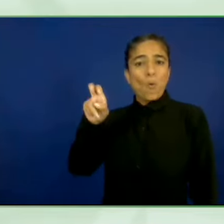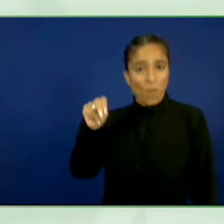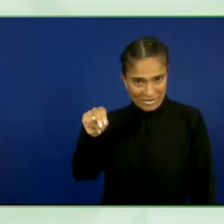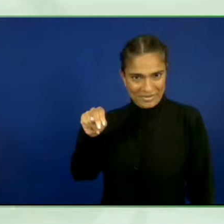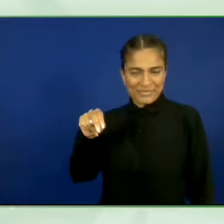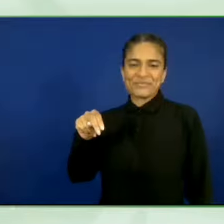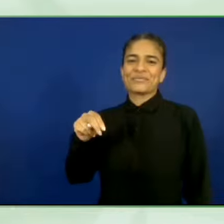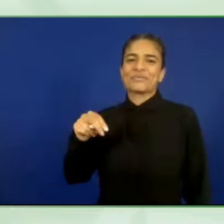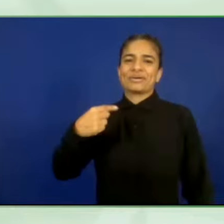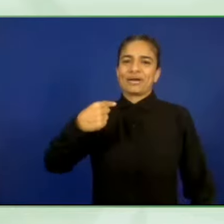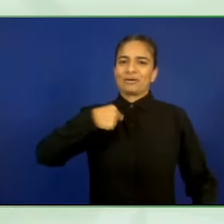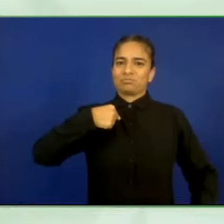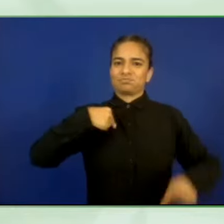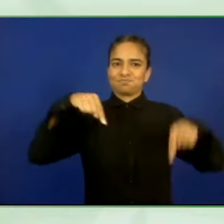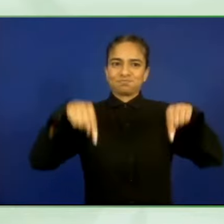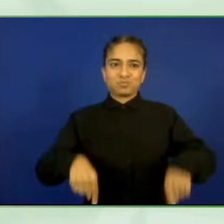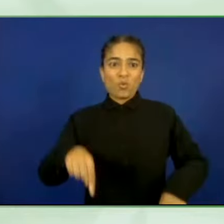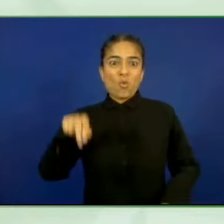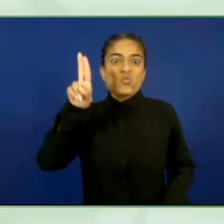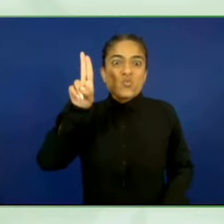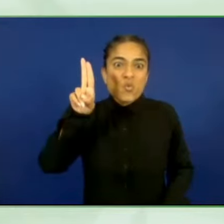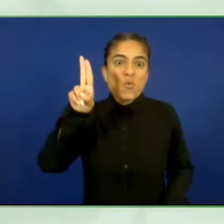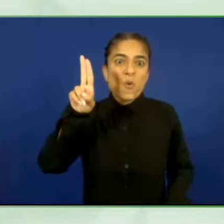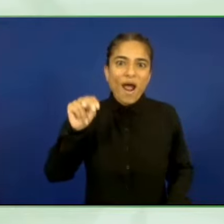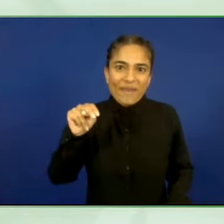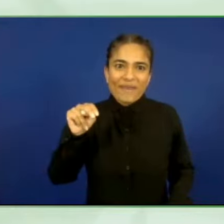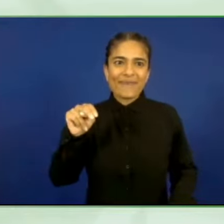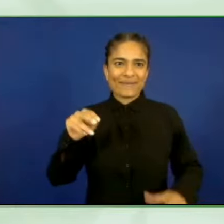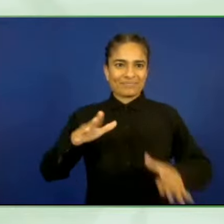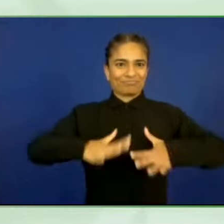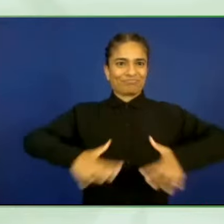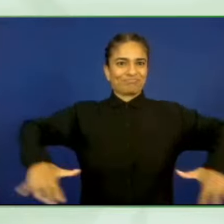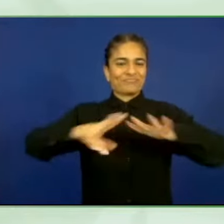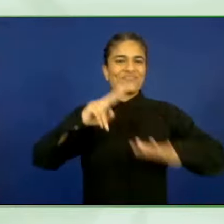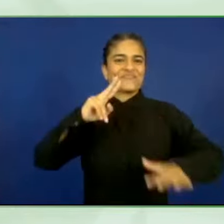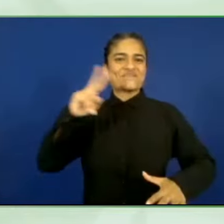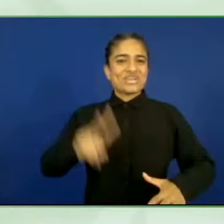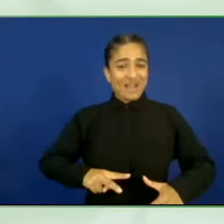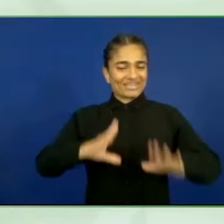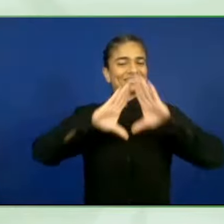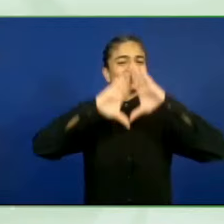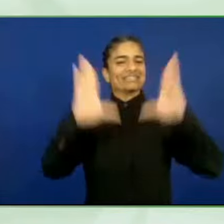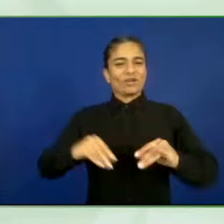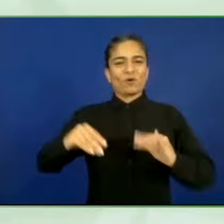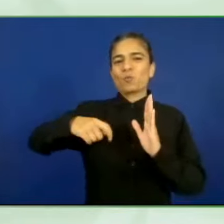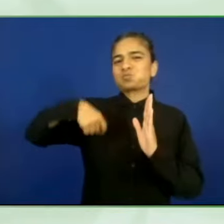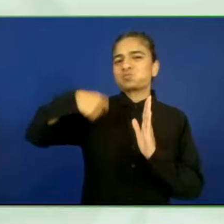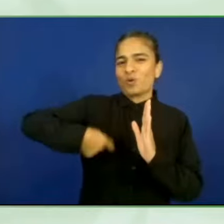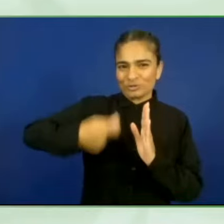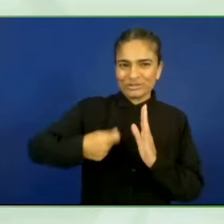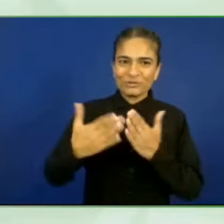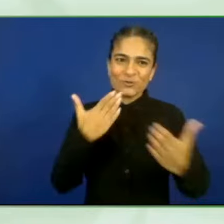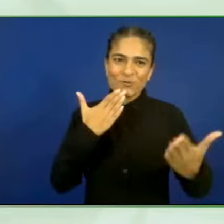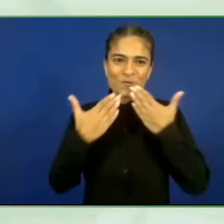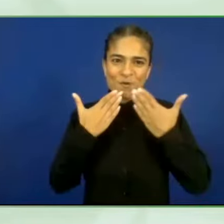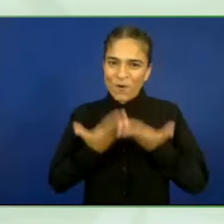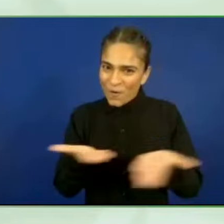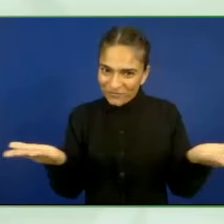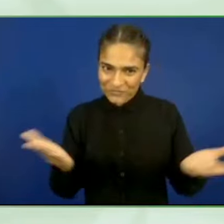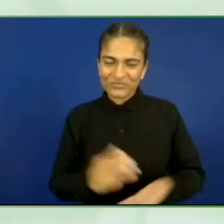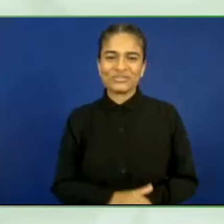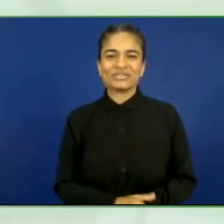Zero Project conference. I'm delighted to be here with a great colleague of mine, Amy